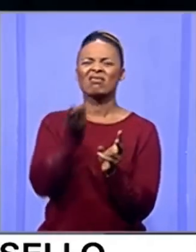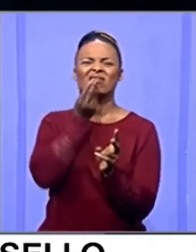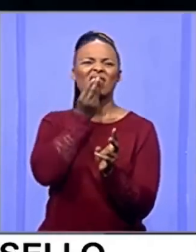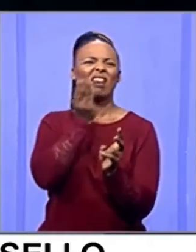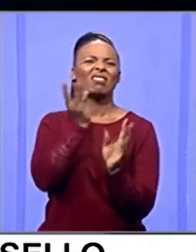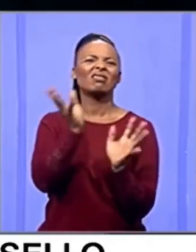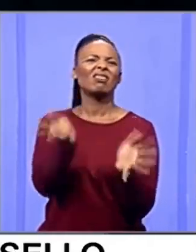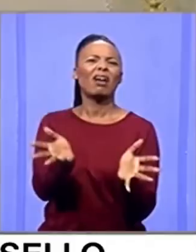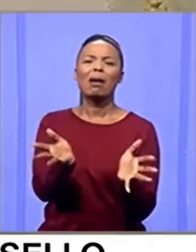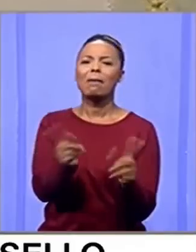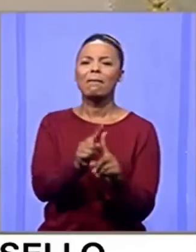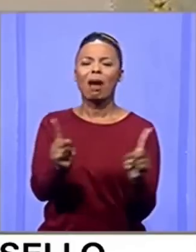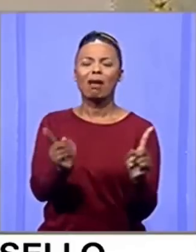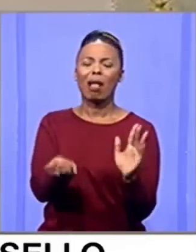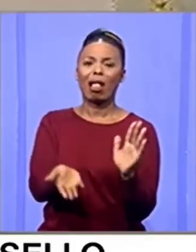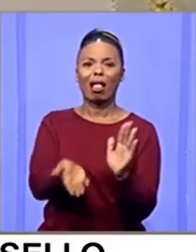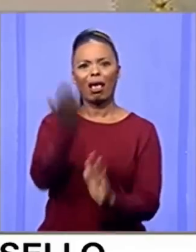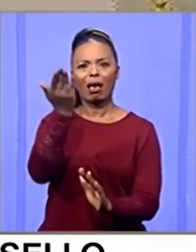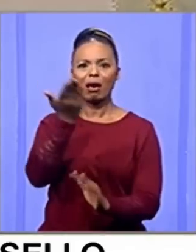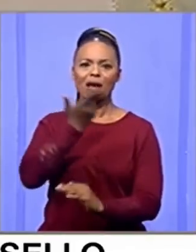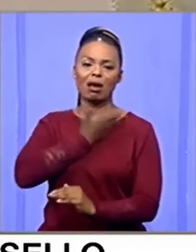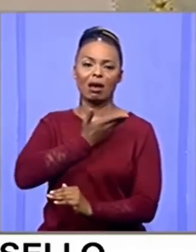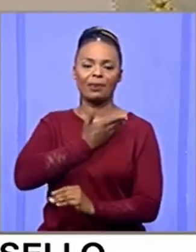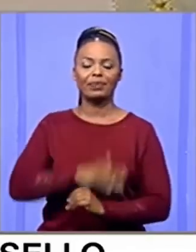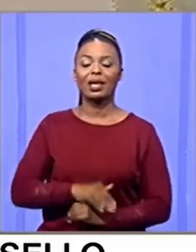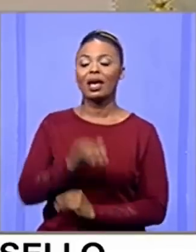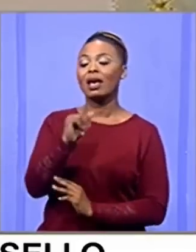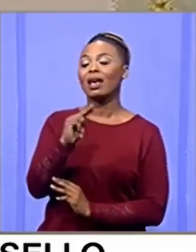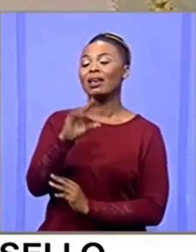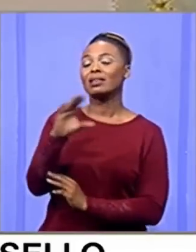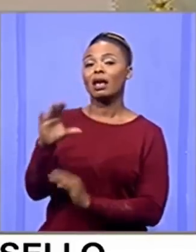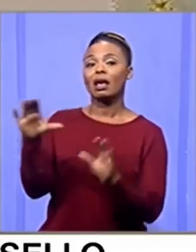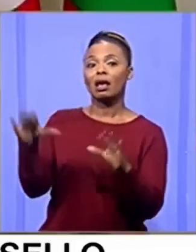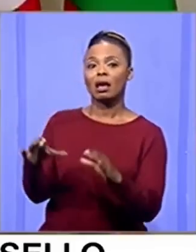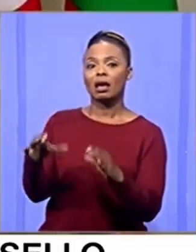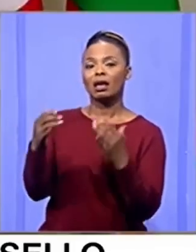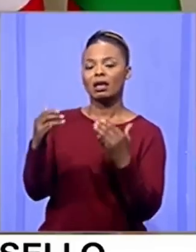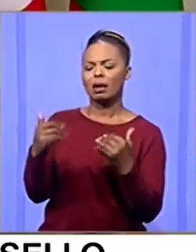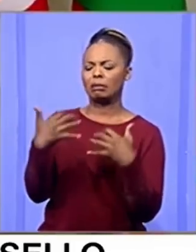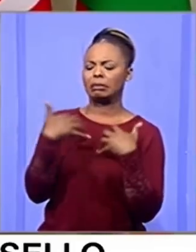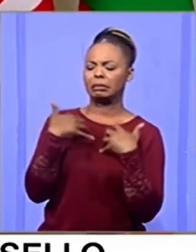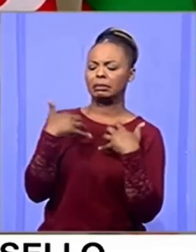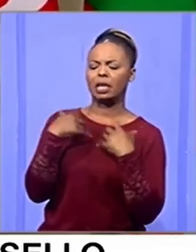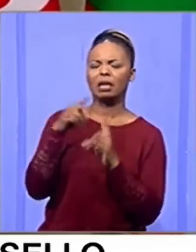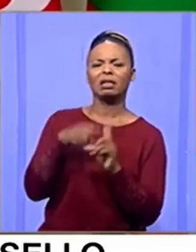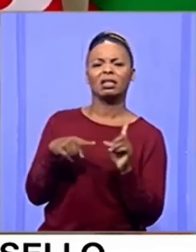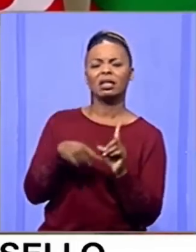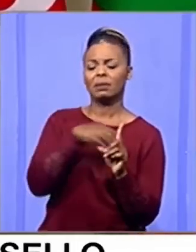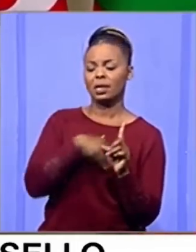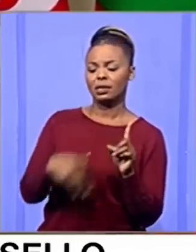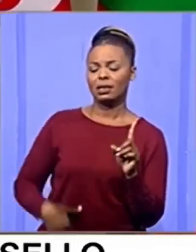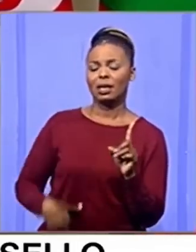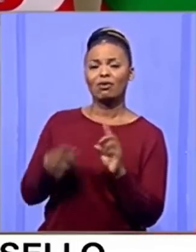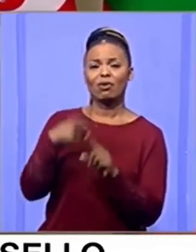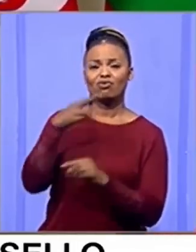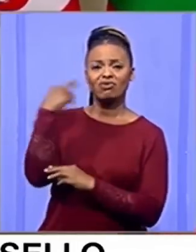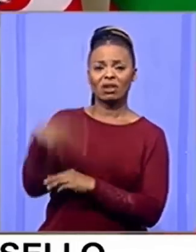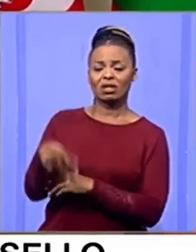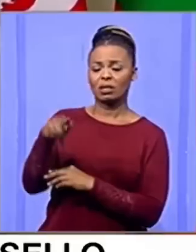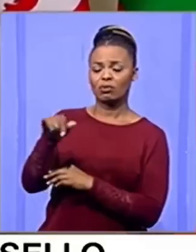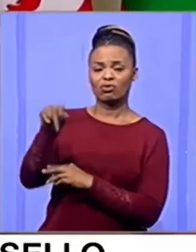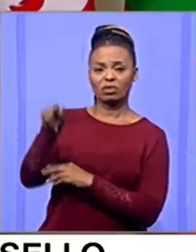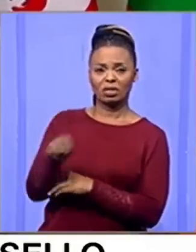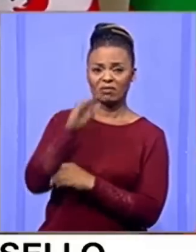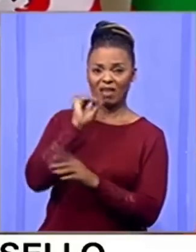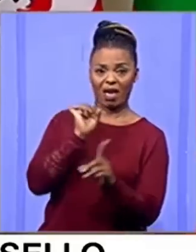rely on has gone up. ANC ha e tshwengwe ke hore ho tla ha mopresidente wa Russia Vladimir Putin ho kanna ha setisa tsamaiso